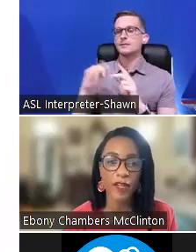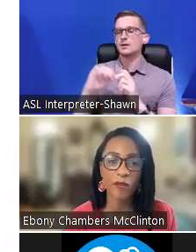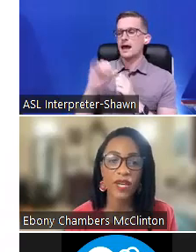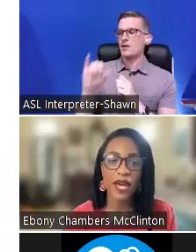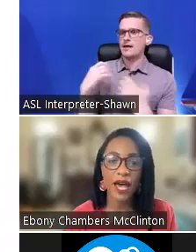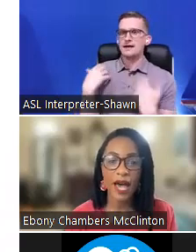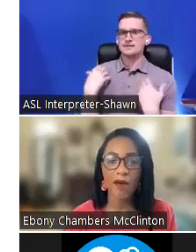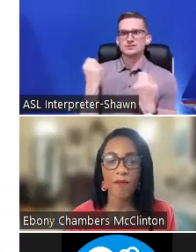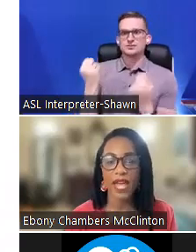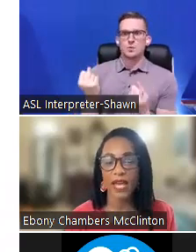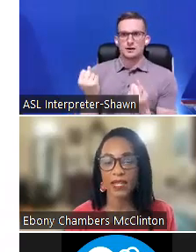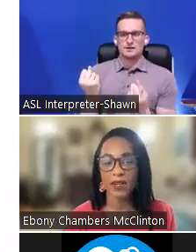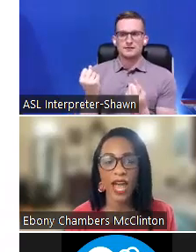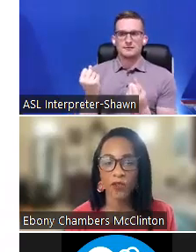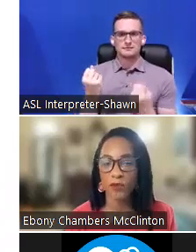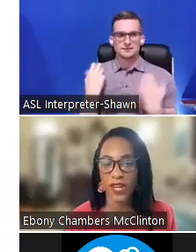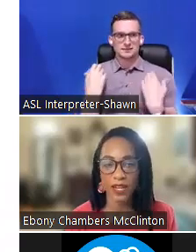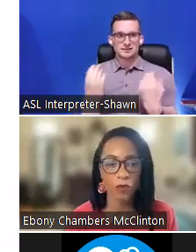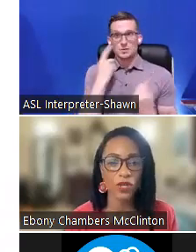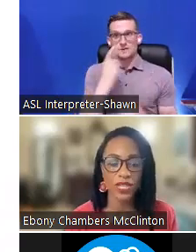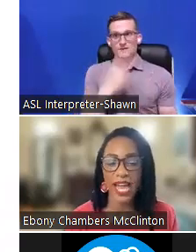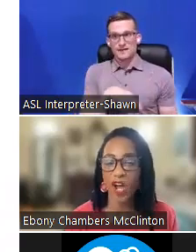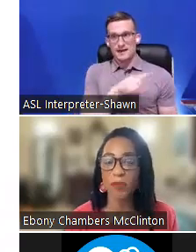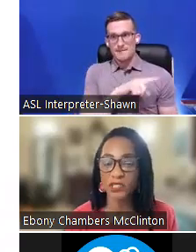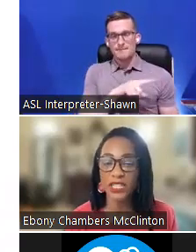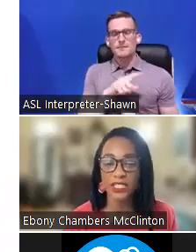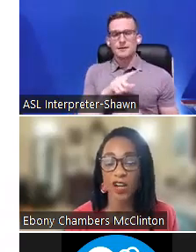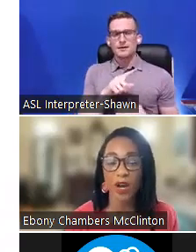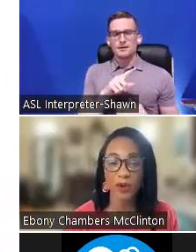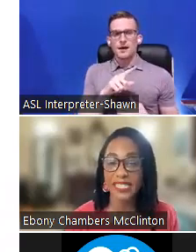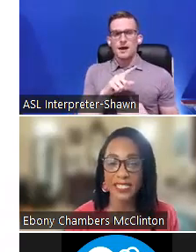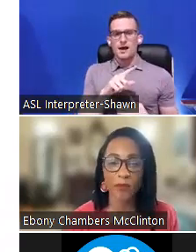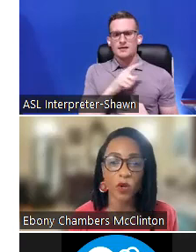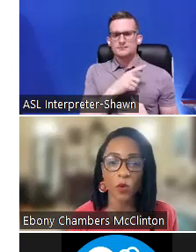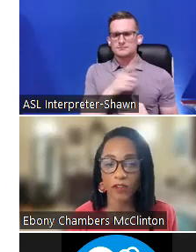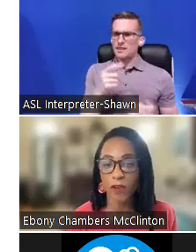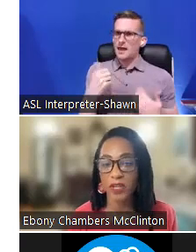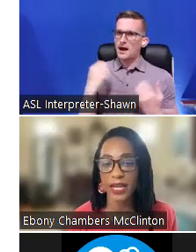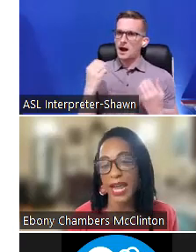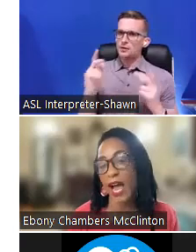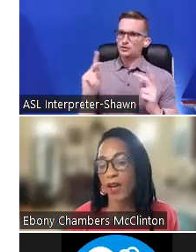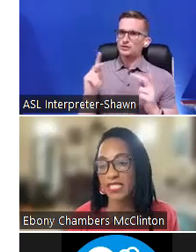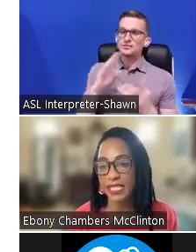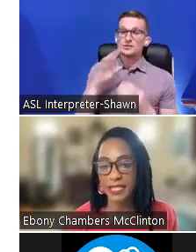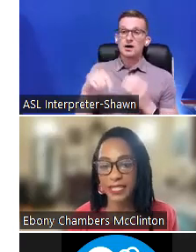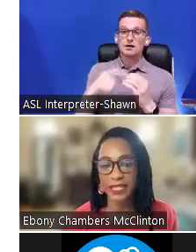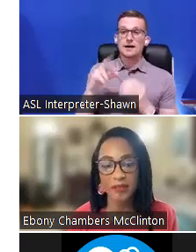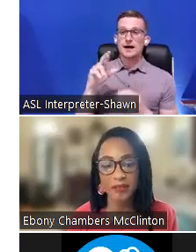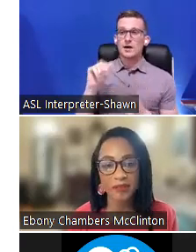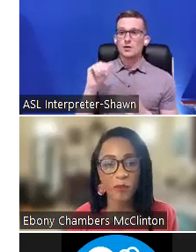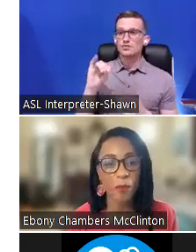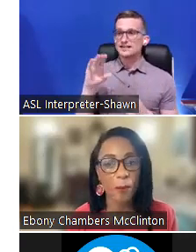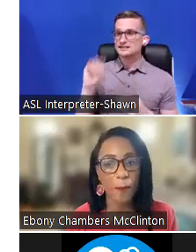for them and how they really had an opportunity to talk about racism and queerphobia and how that was healing.